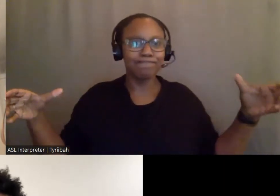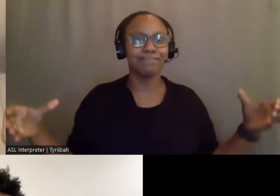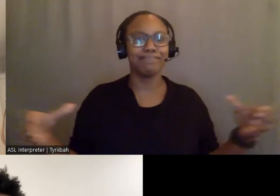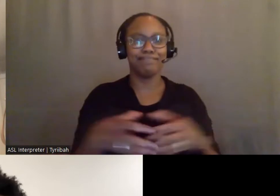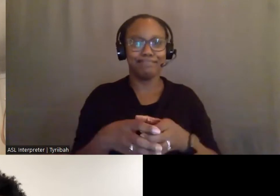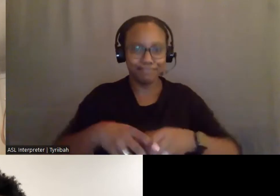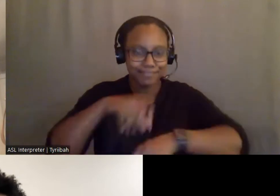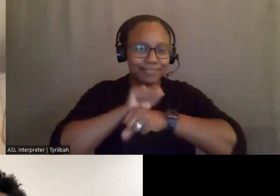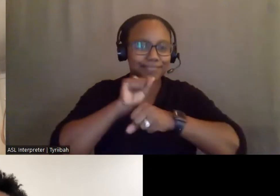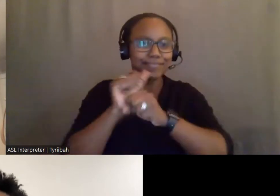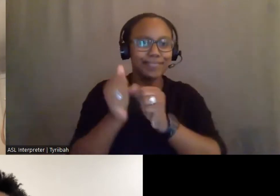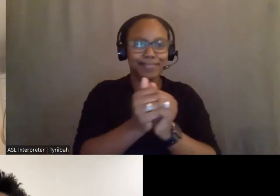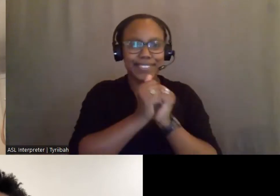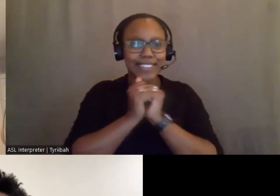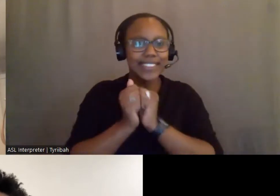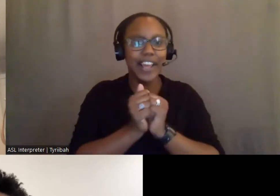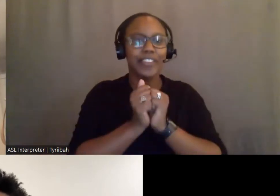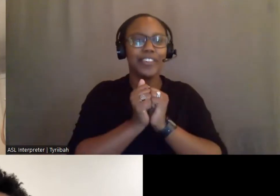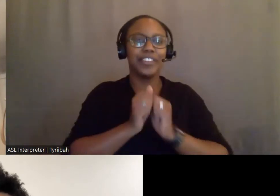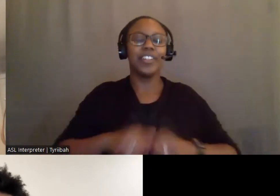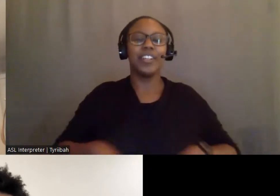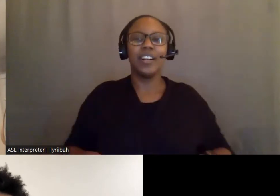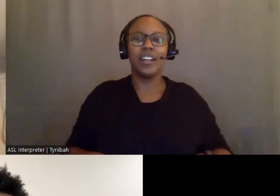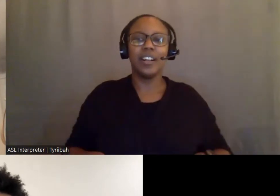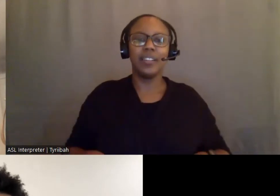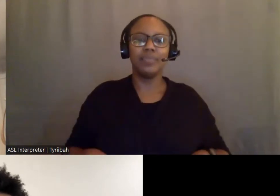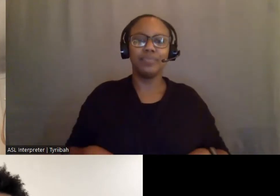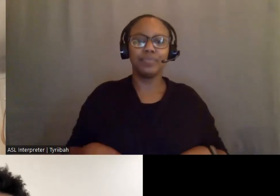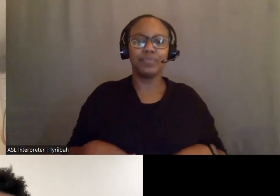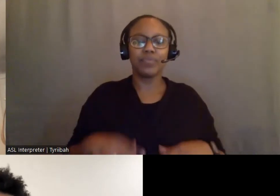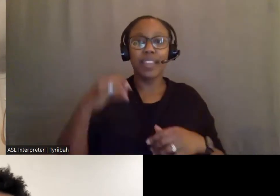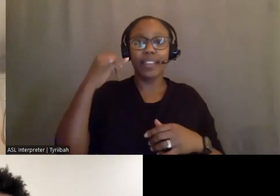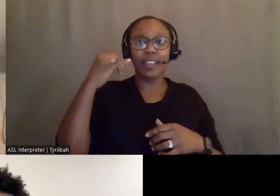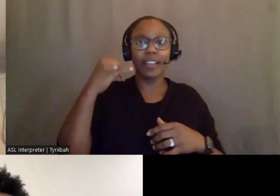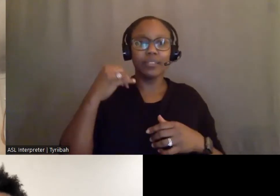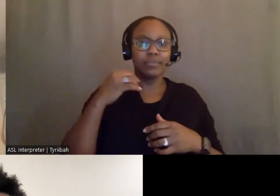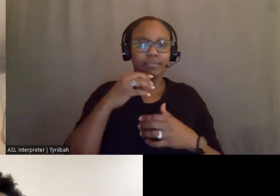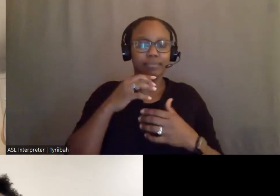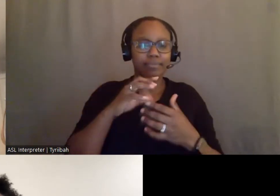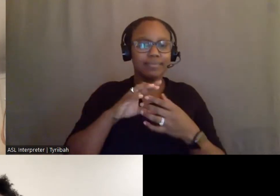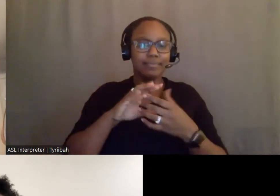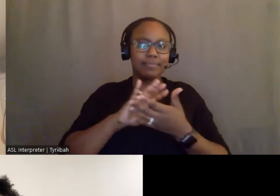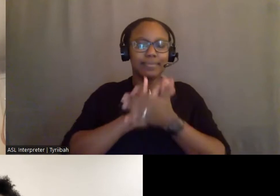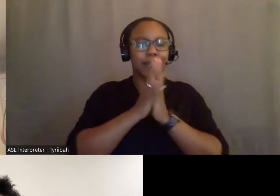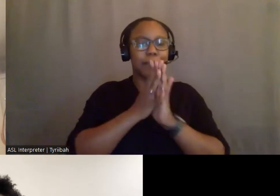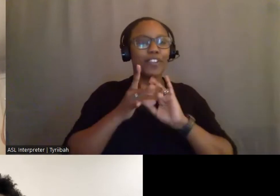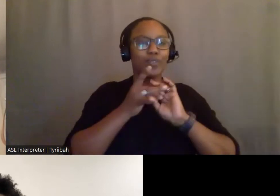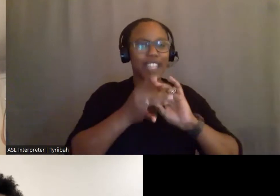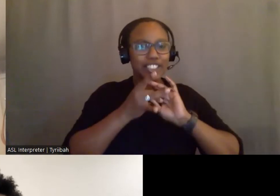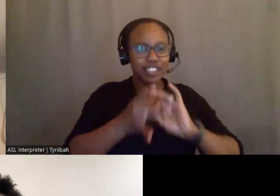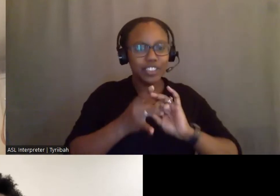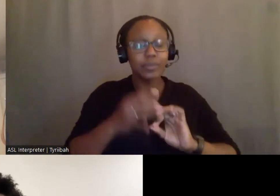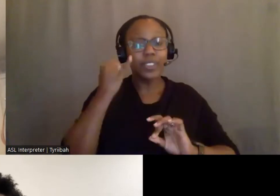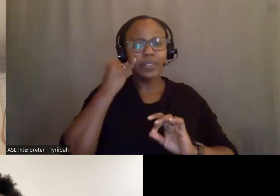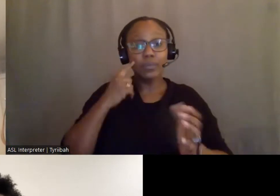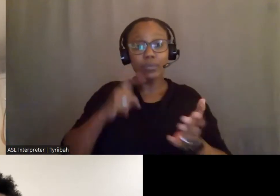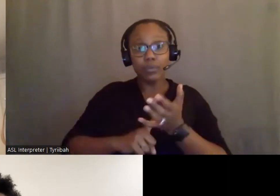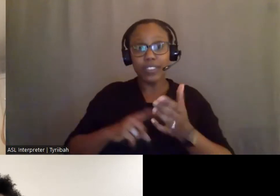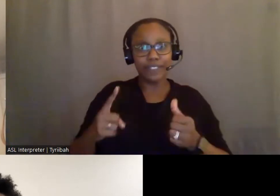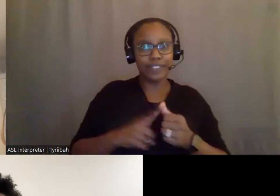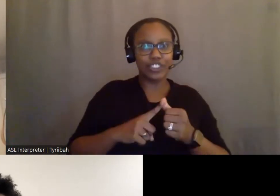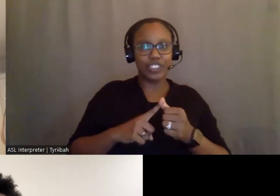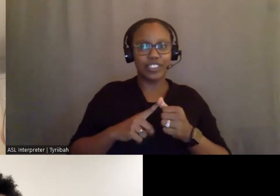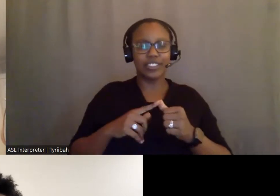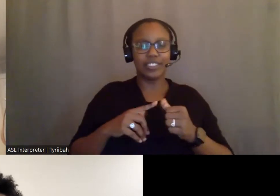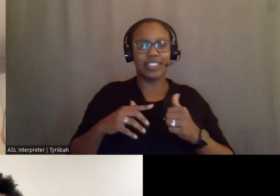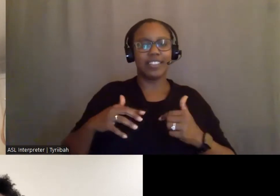together, intermarrying. If we look at the kind of first, like very first interactions when people of African descent were